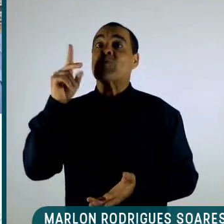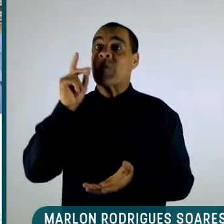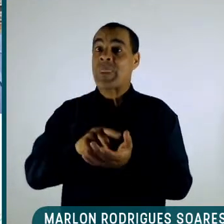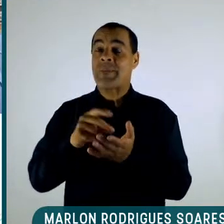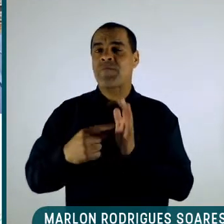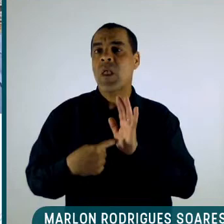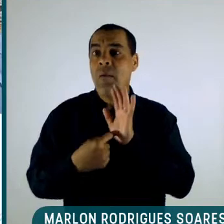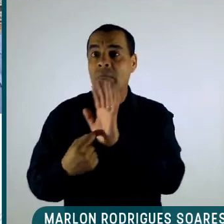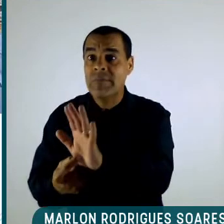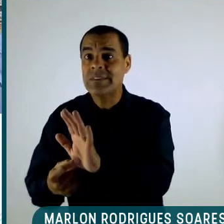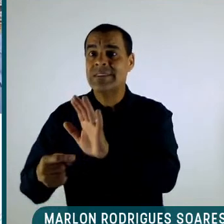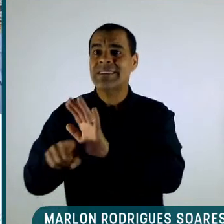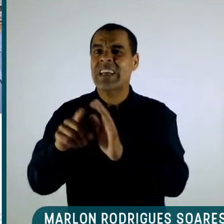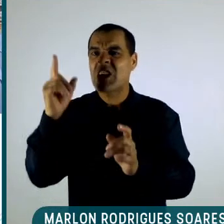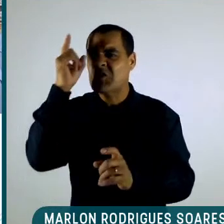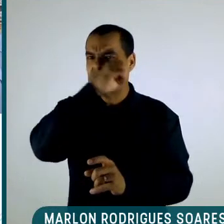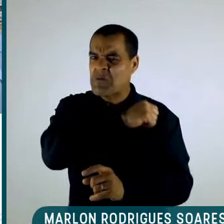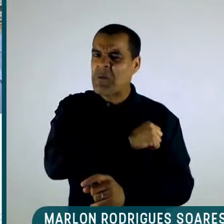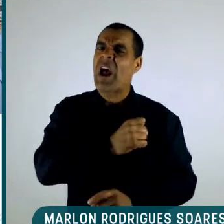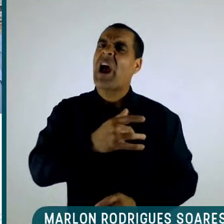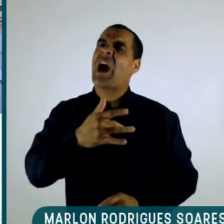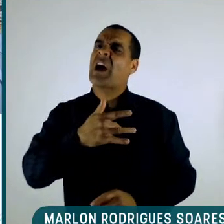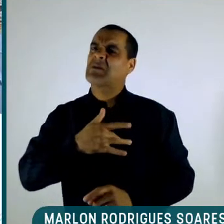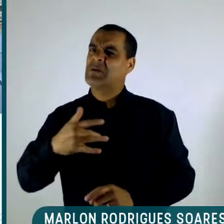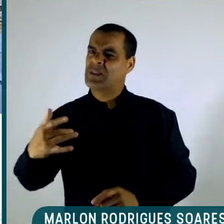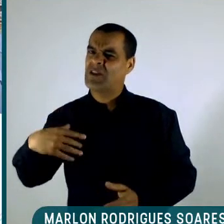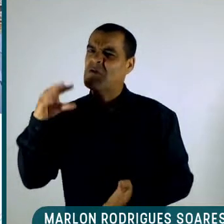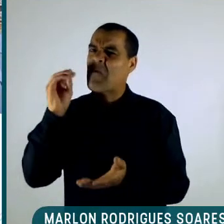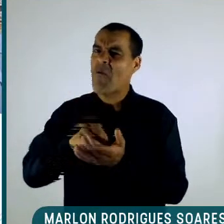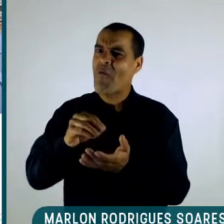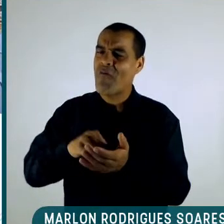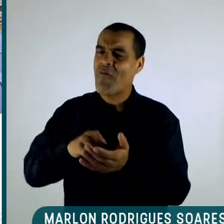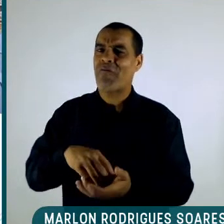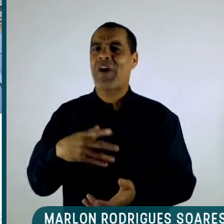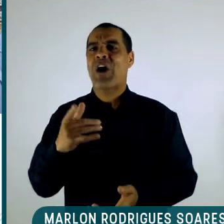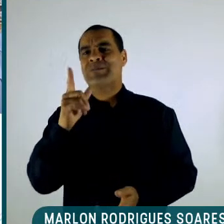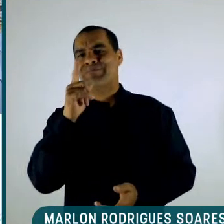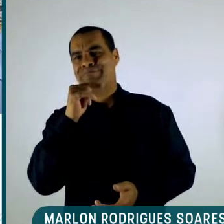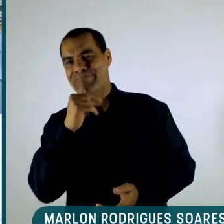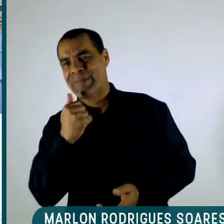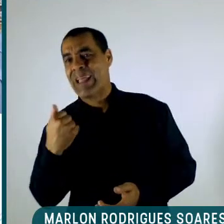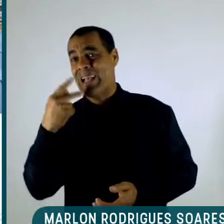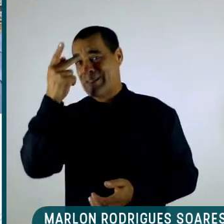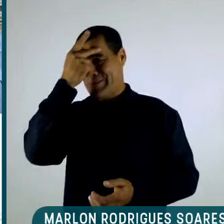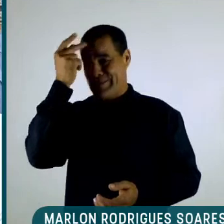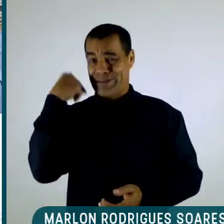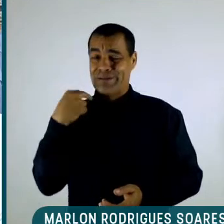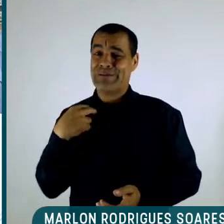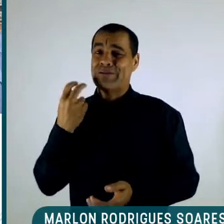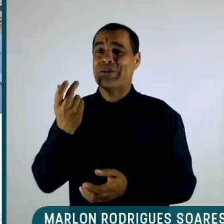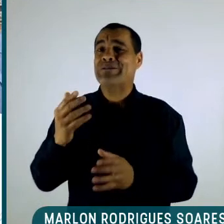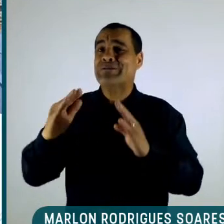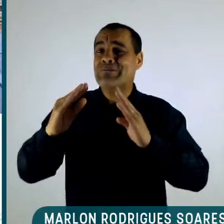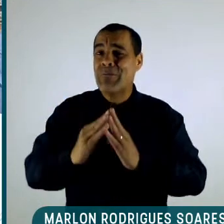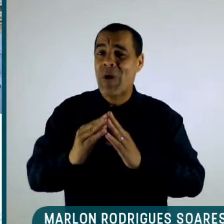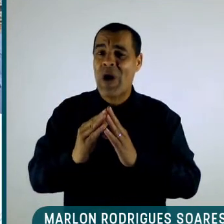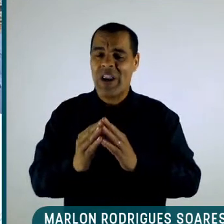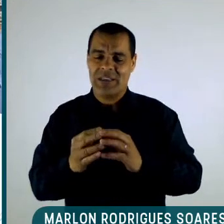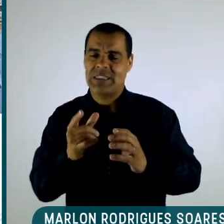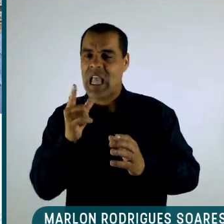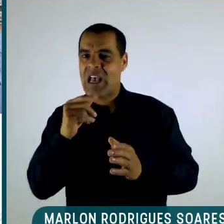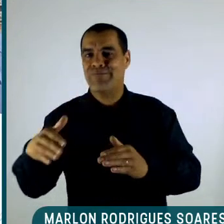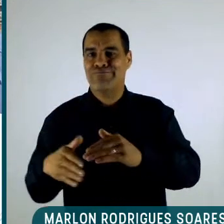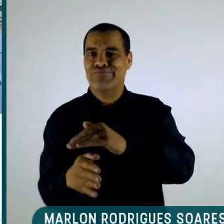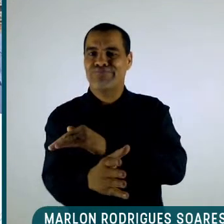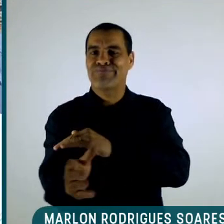are worsened the difficulties regarding basic sanitation, lack of water.